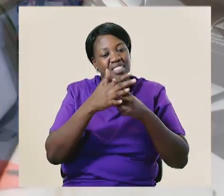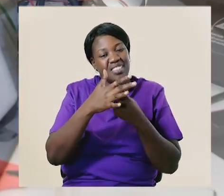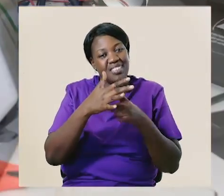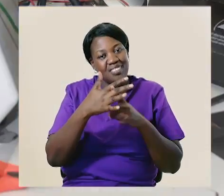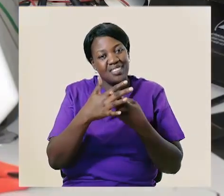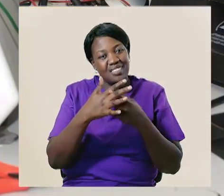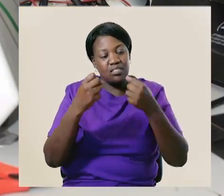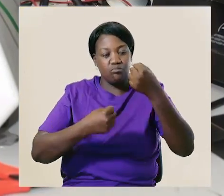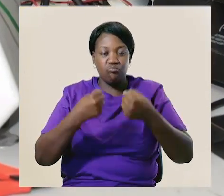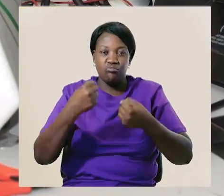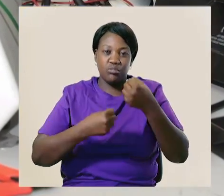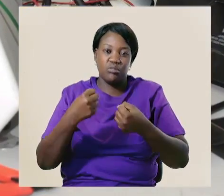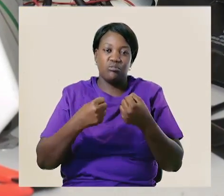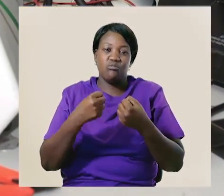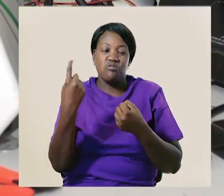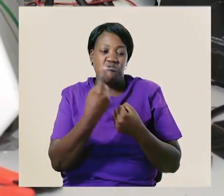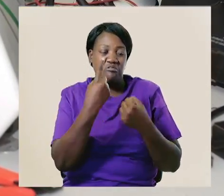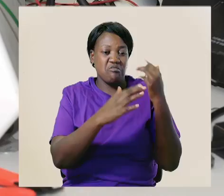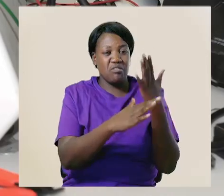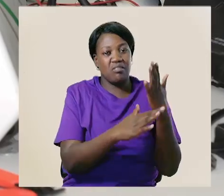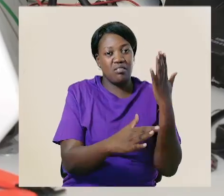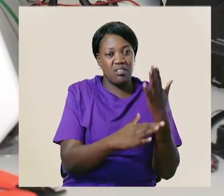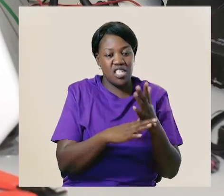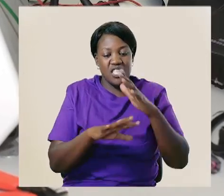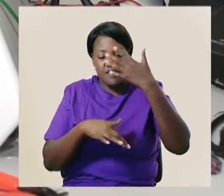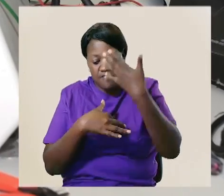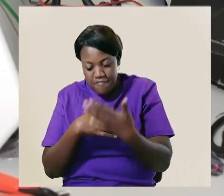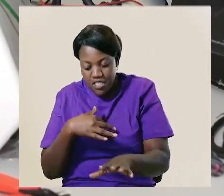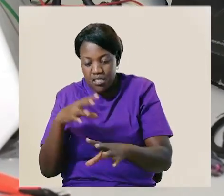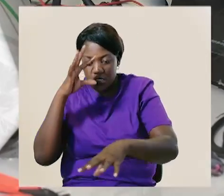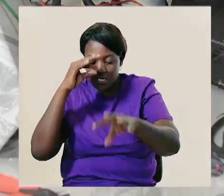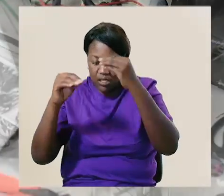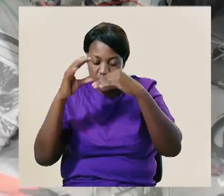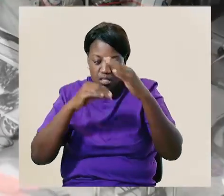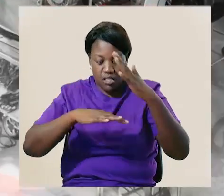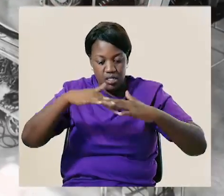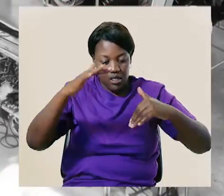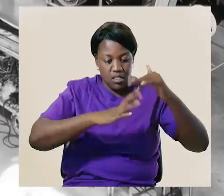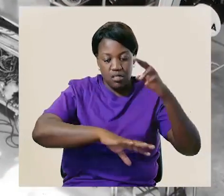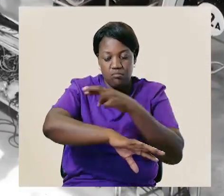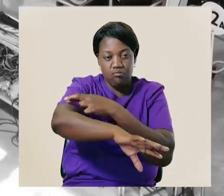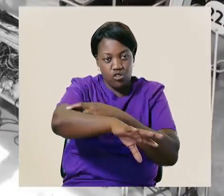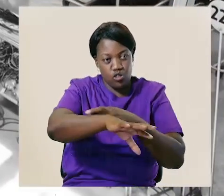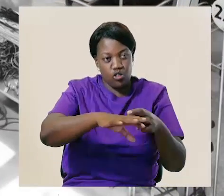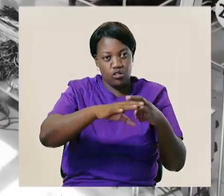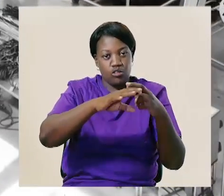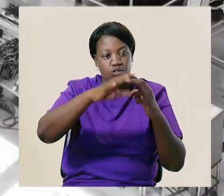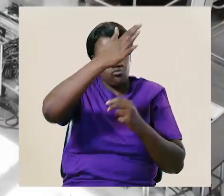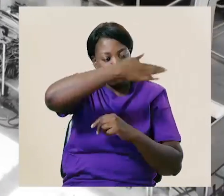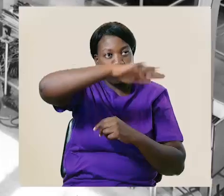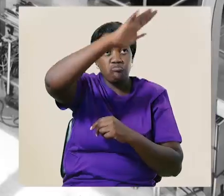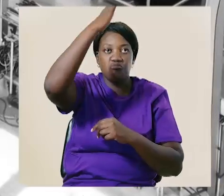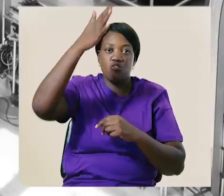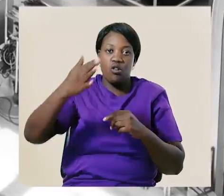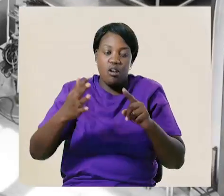mechanics who can only find employment once they have learned how to build roads or bridges, or how the